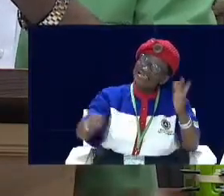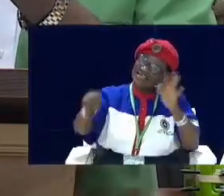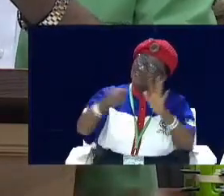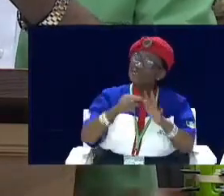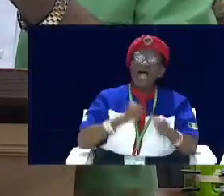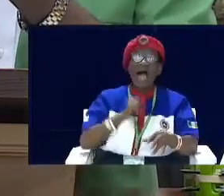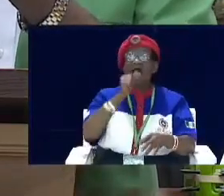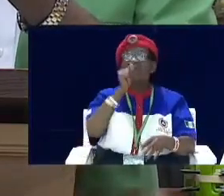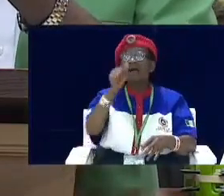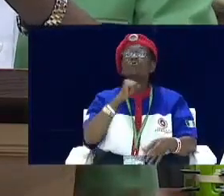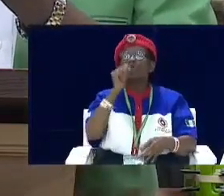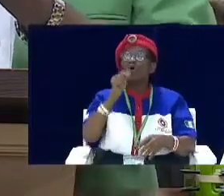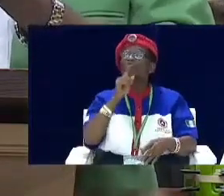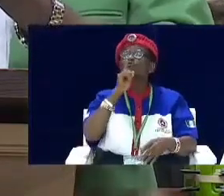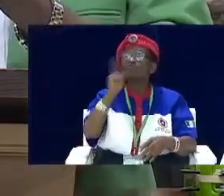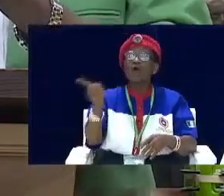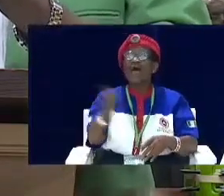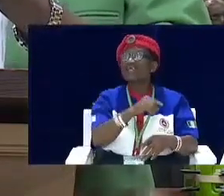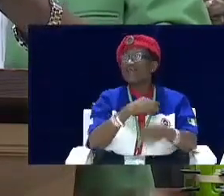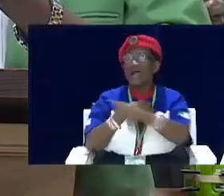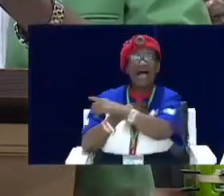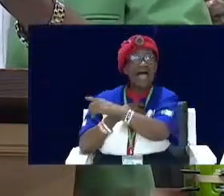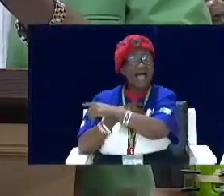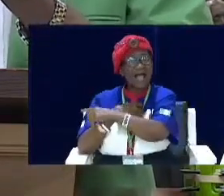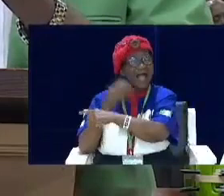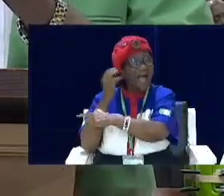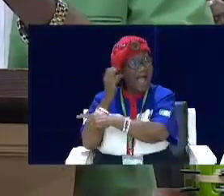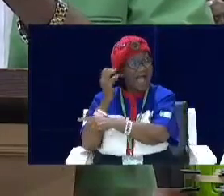Mo ro pe mo gbo e o.